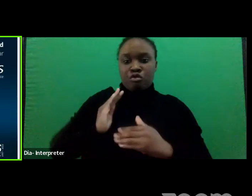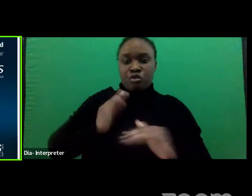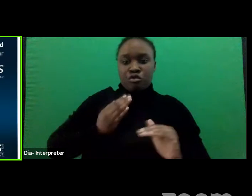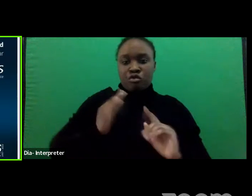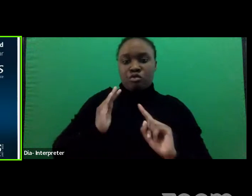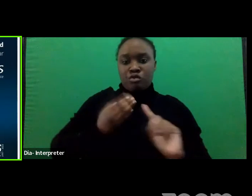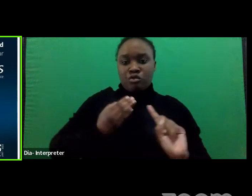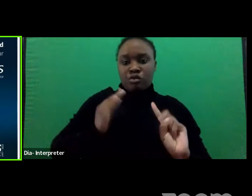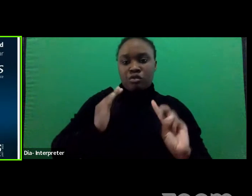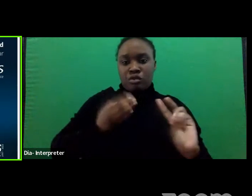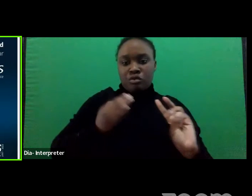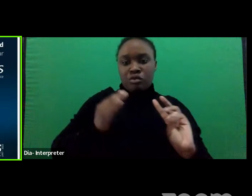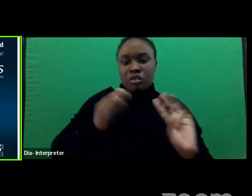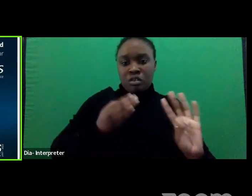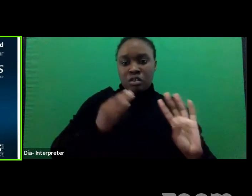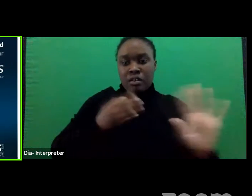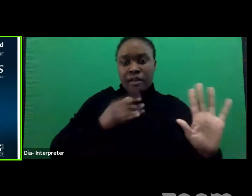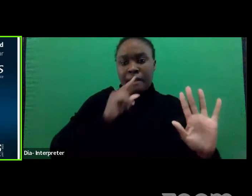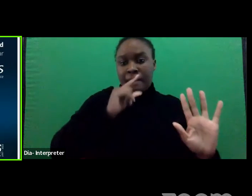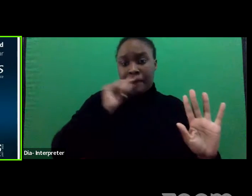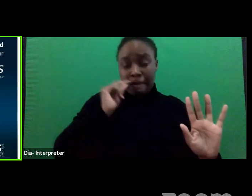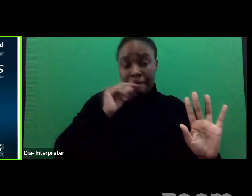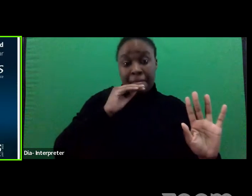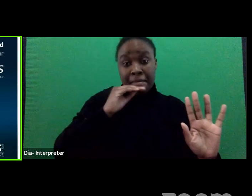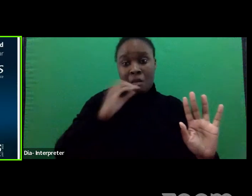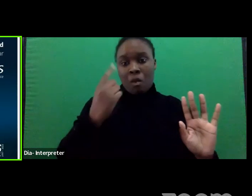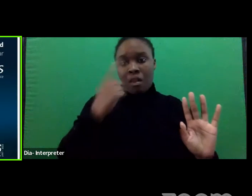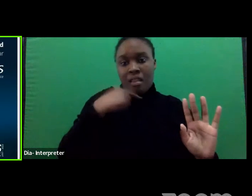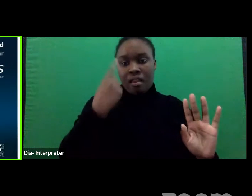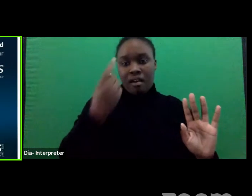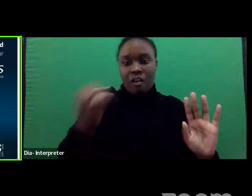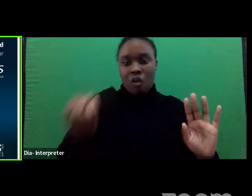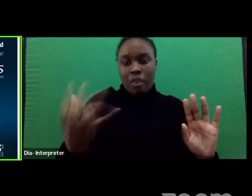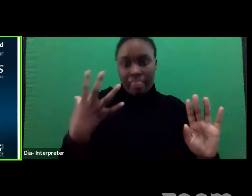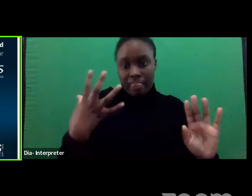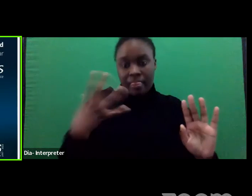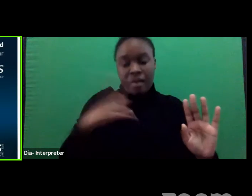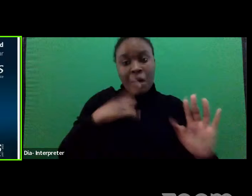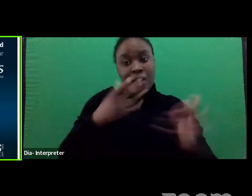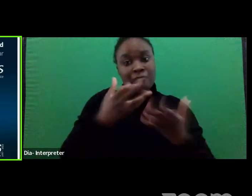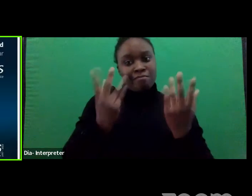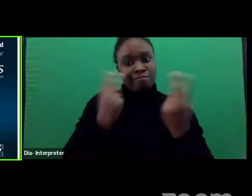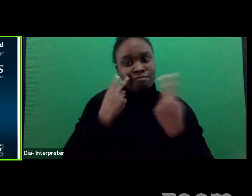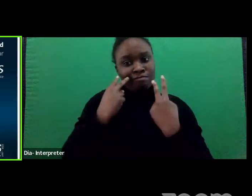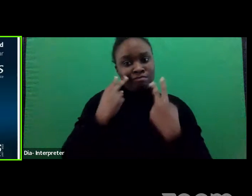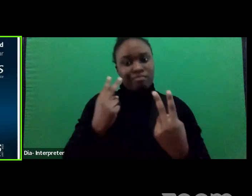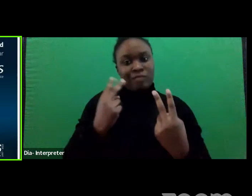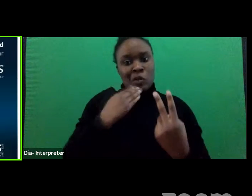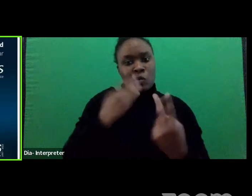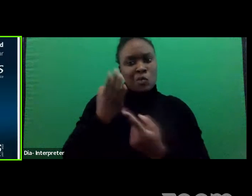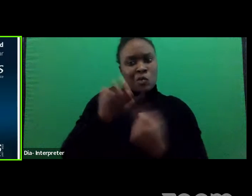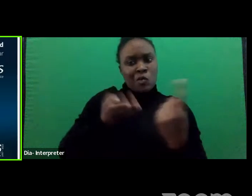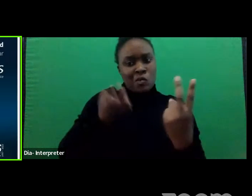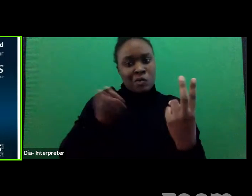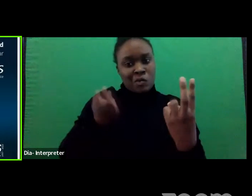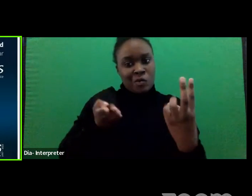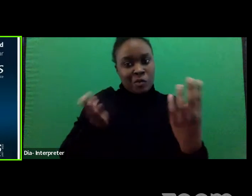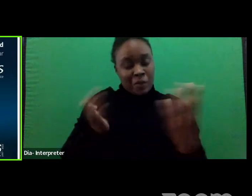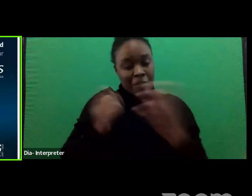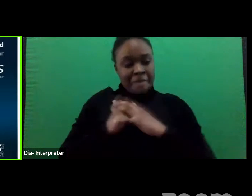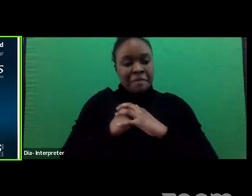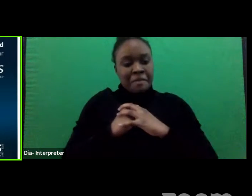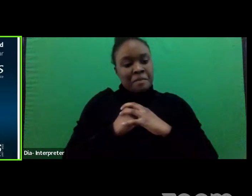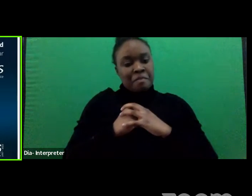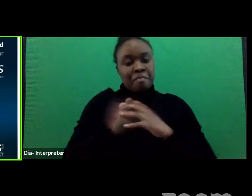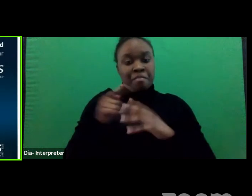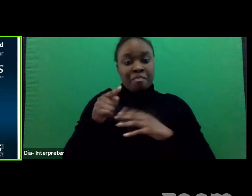panel, I'll request that they all open their videos so that our traders can see who they'll be engaging with. On the panel this evening